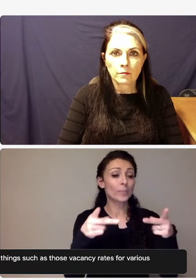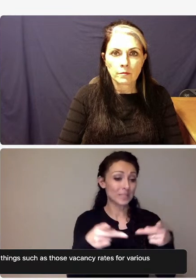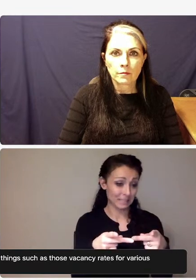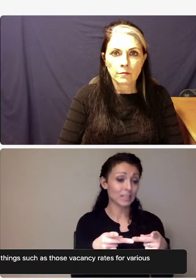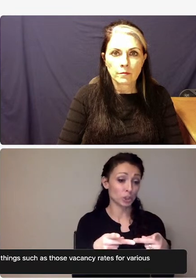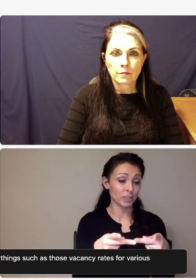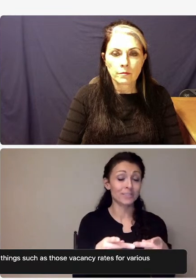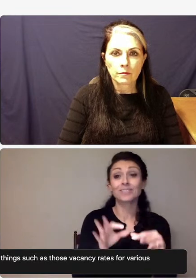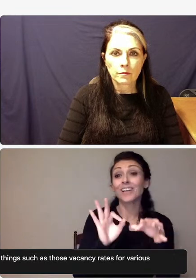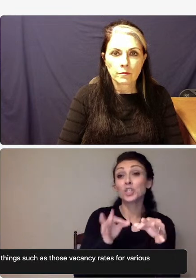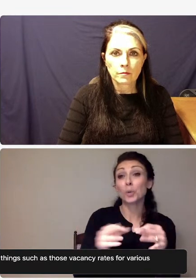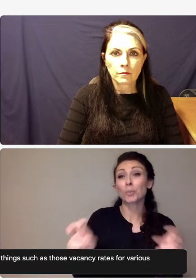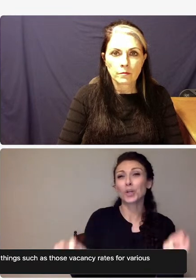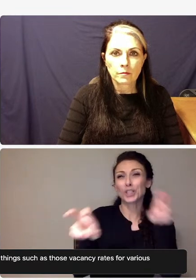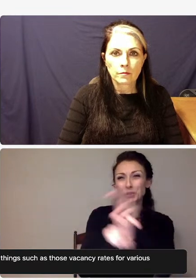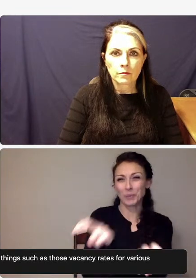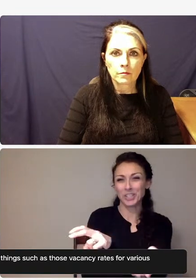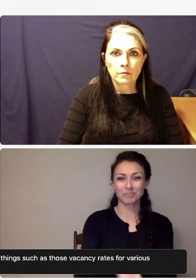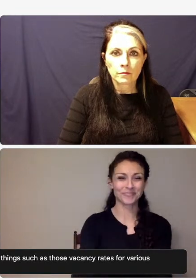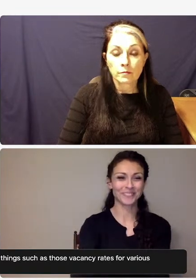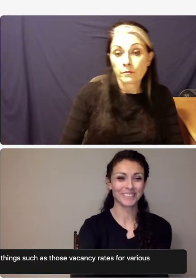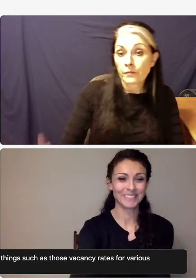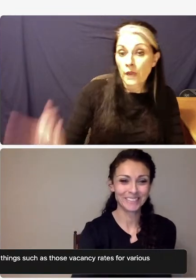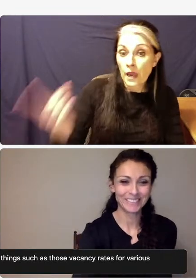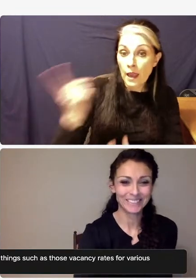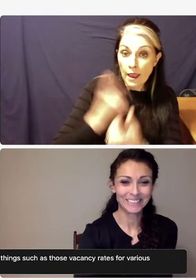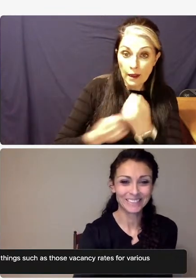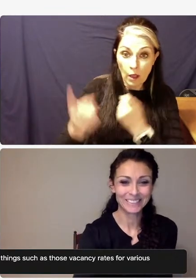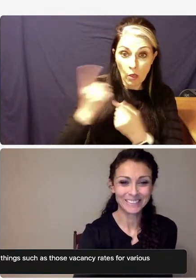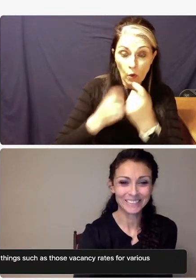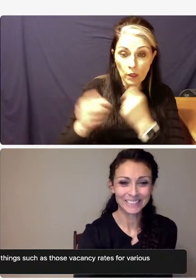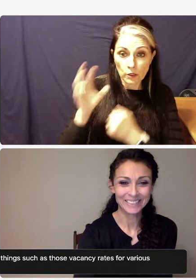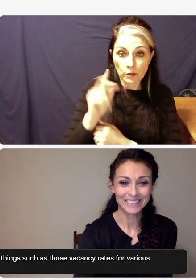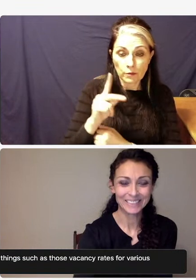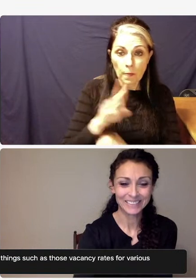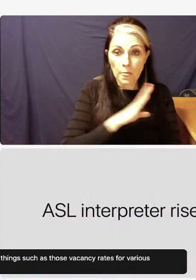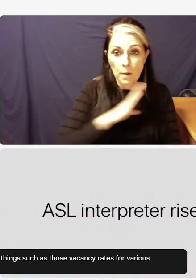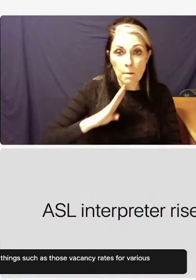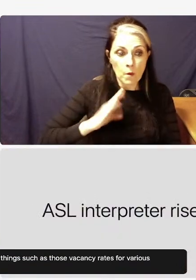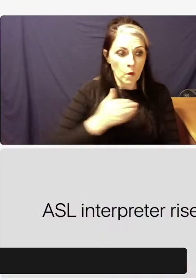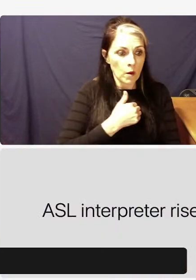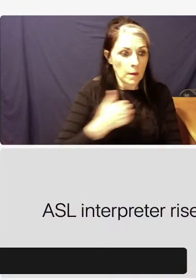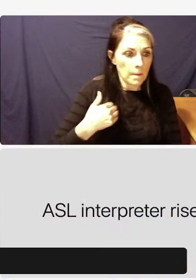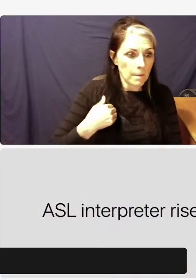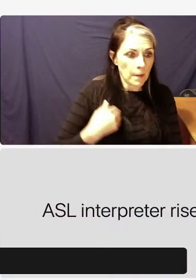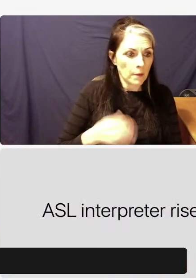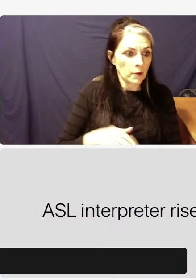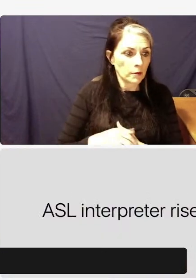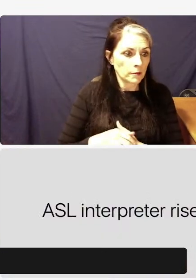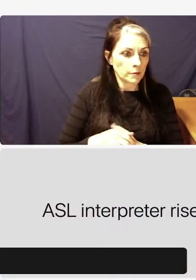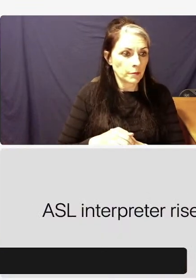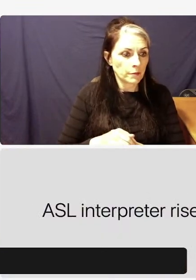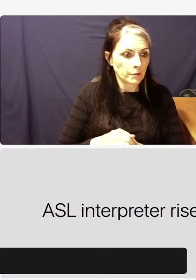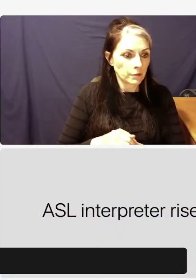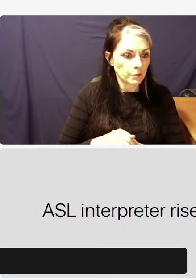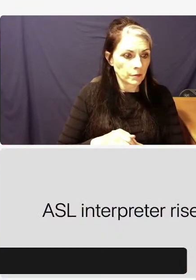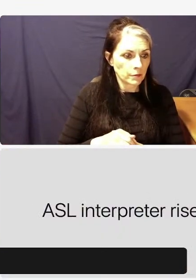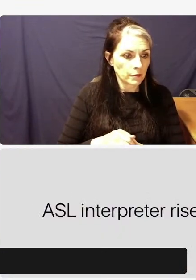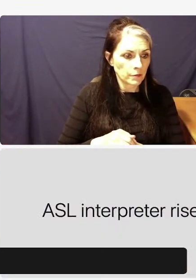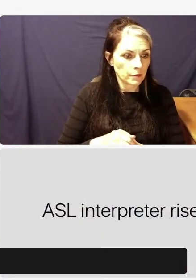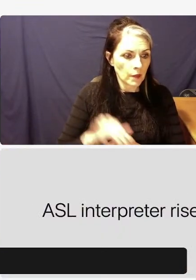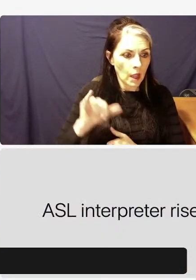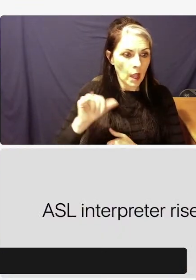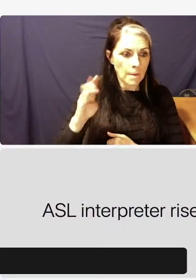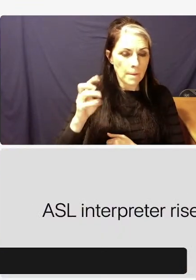you any other questions okay board member okay thank you uh thank you ladies for